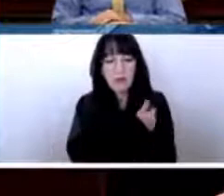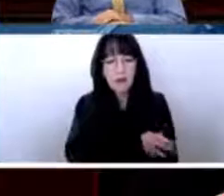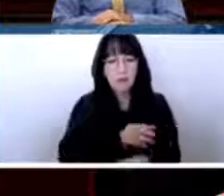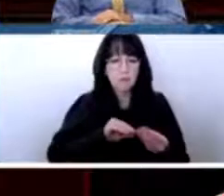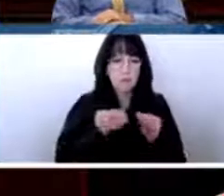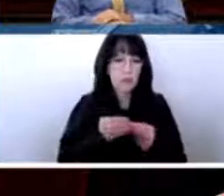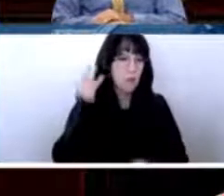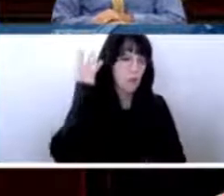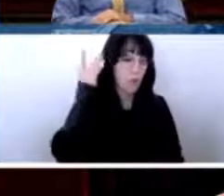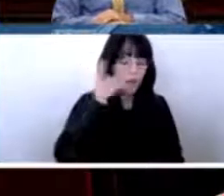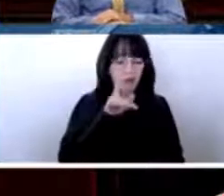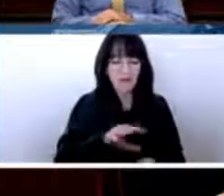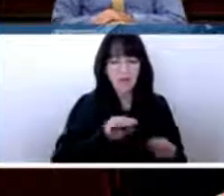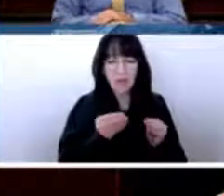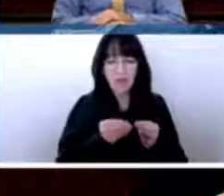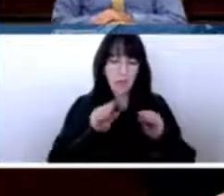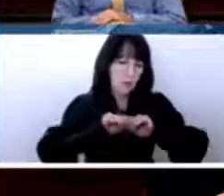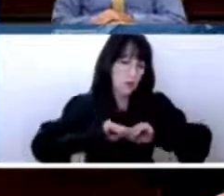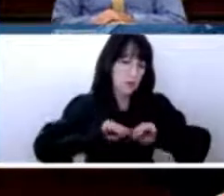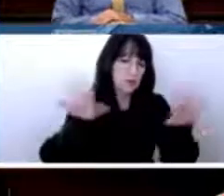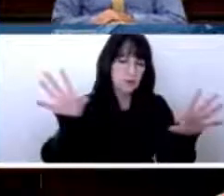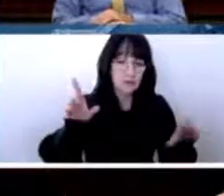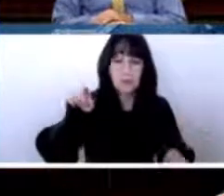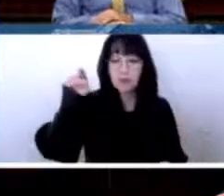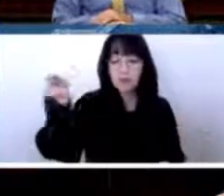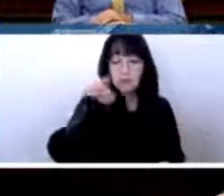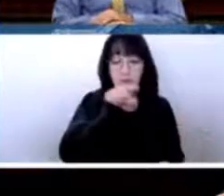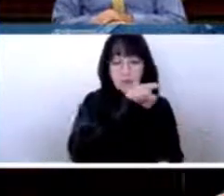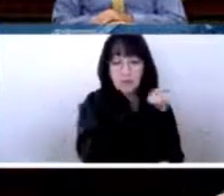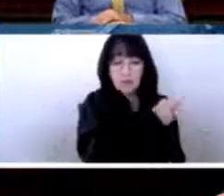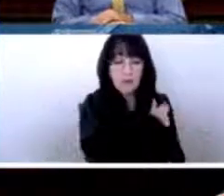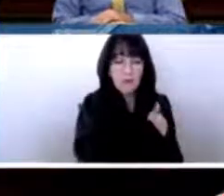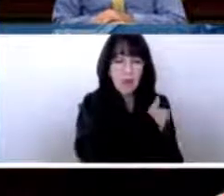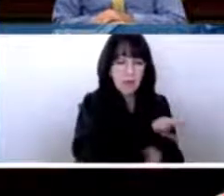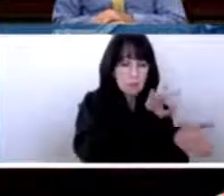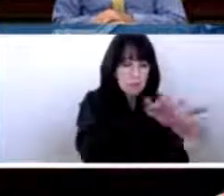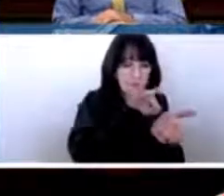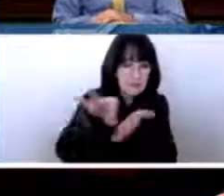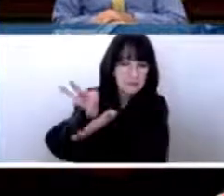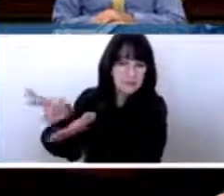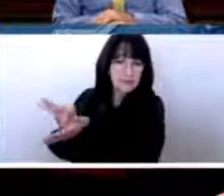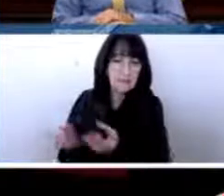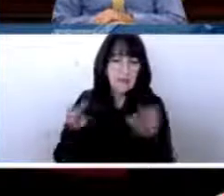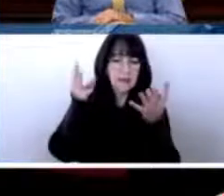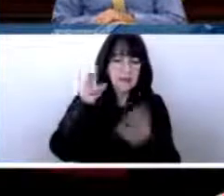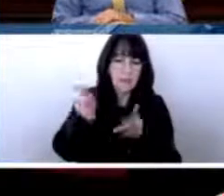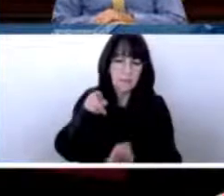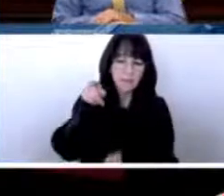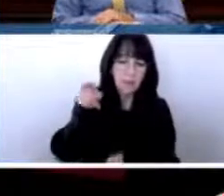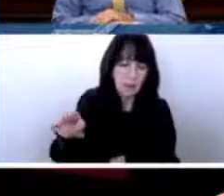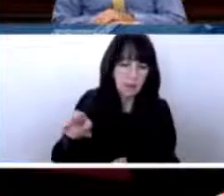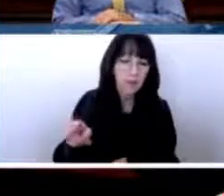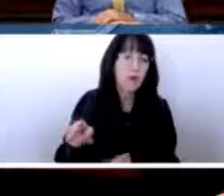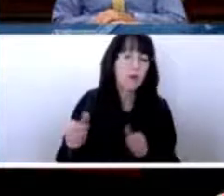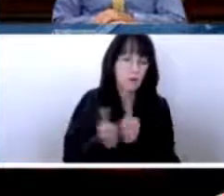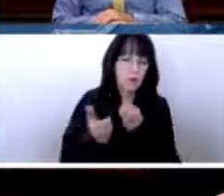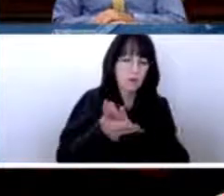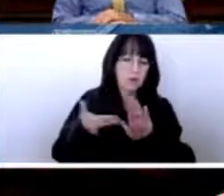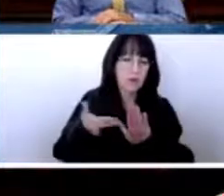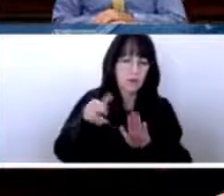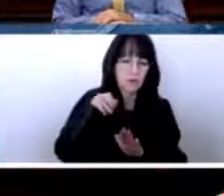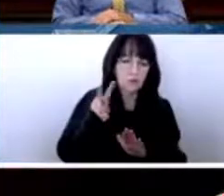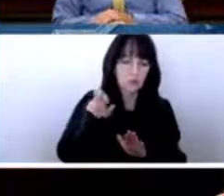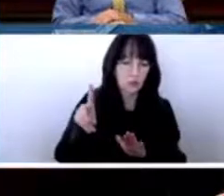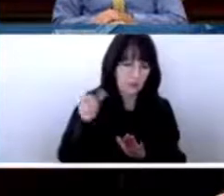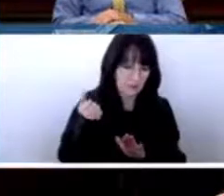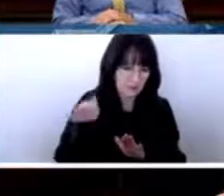ticked over 600. The peak of the previous high point was back in last